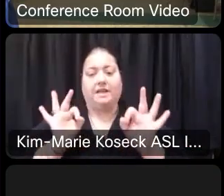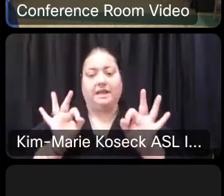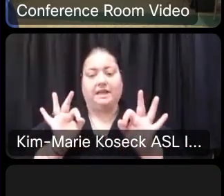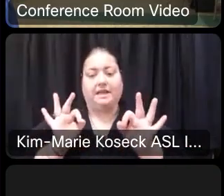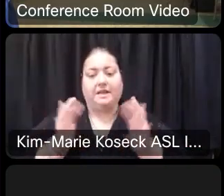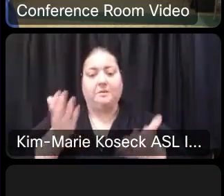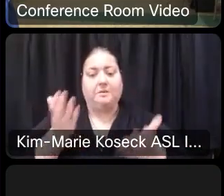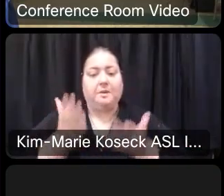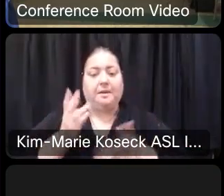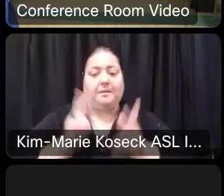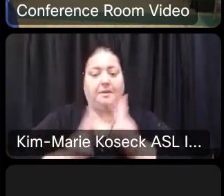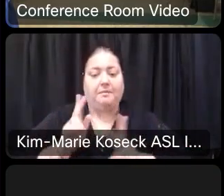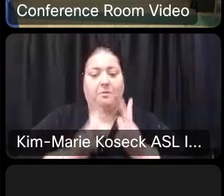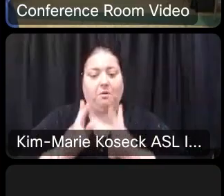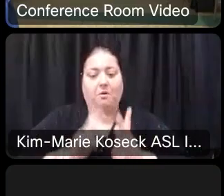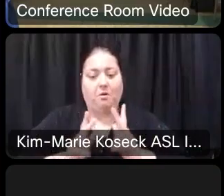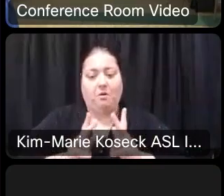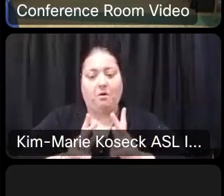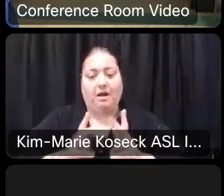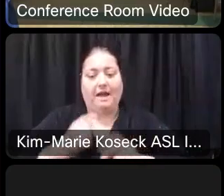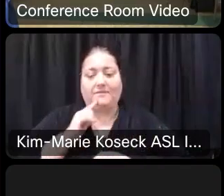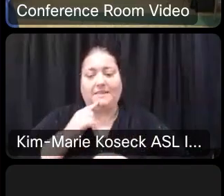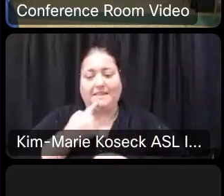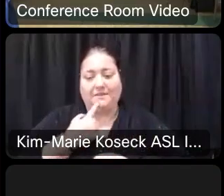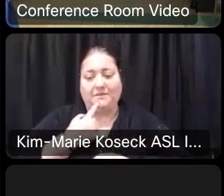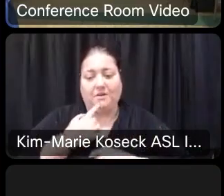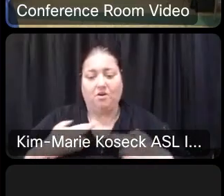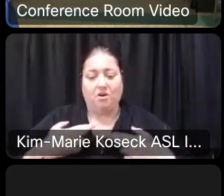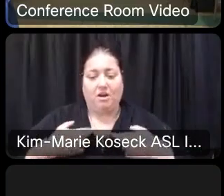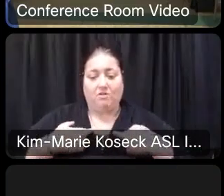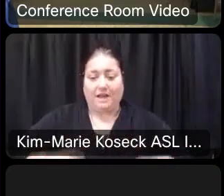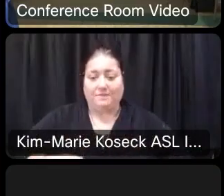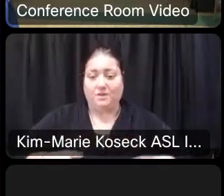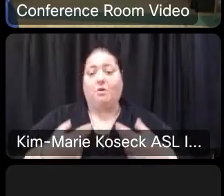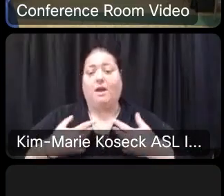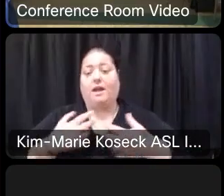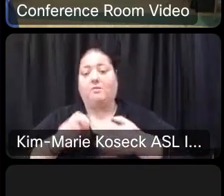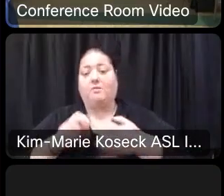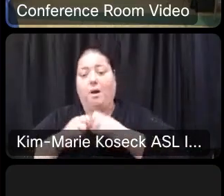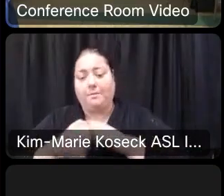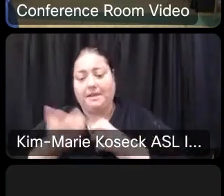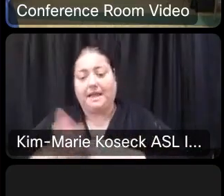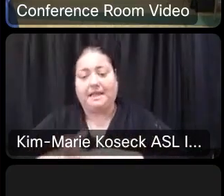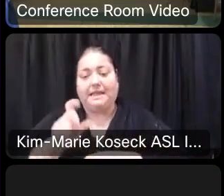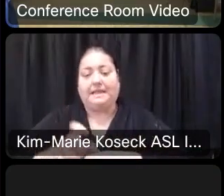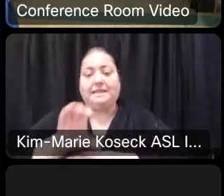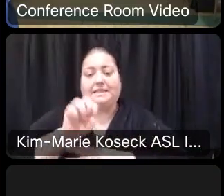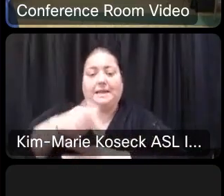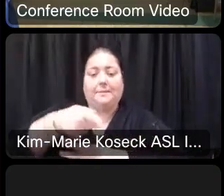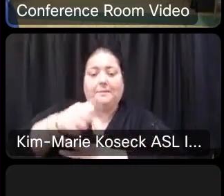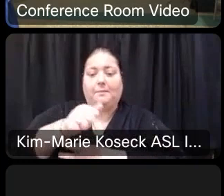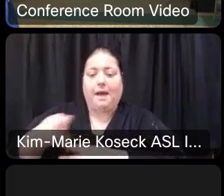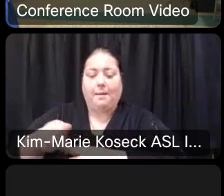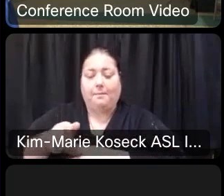be people who have severe respiratory problems, people who might need a CPAP, to sleep during the